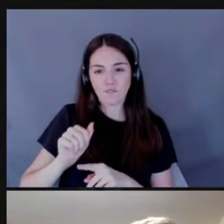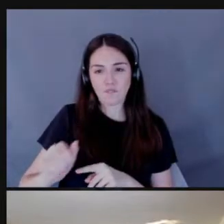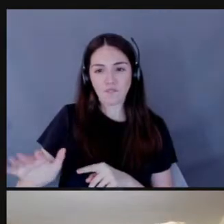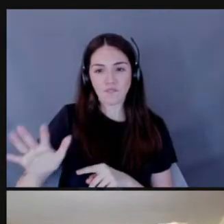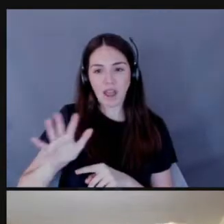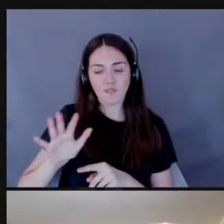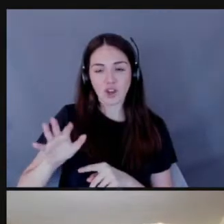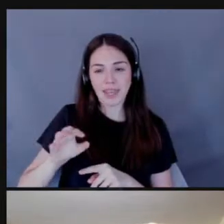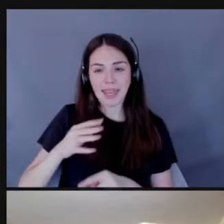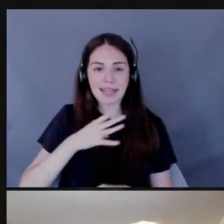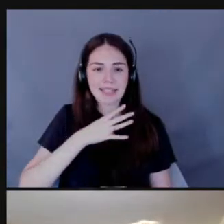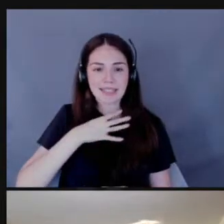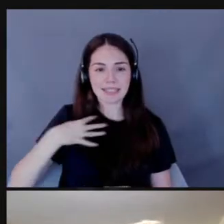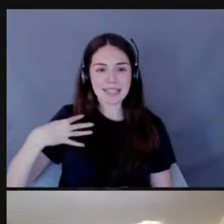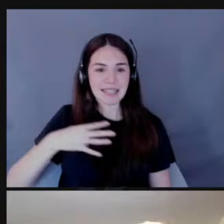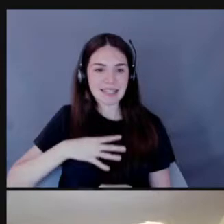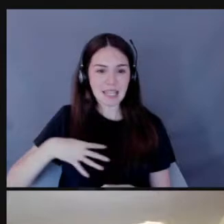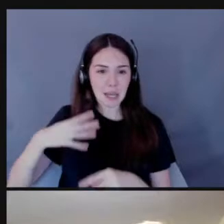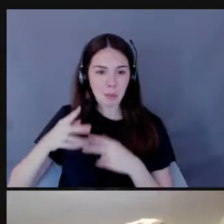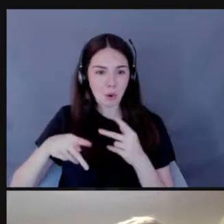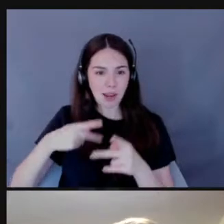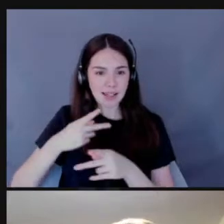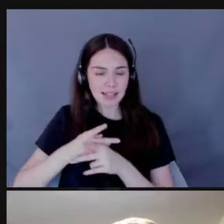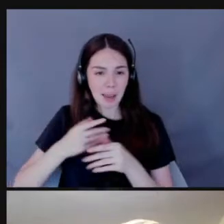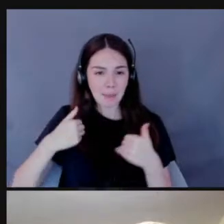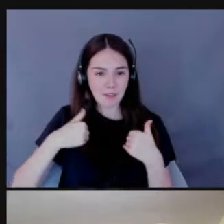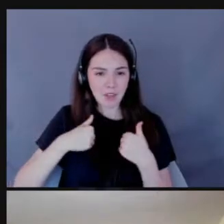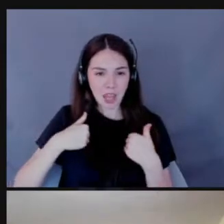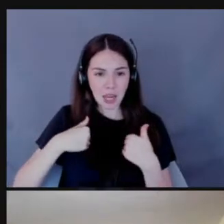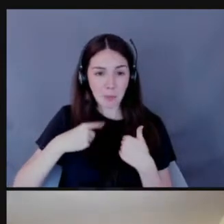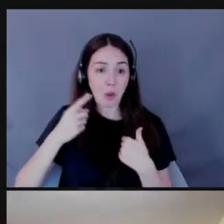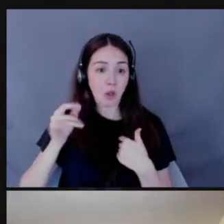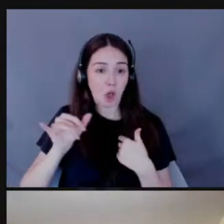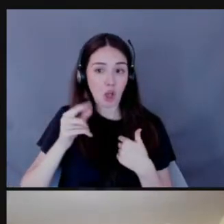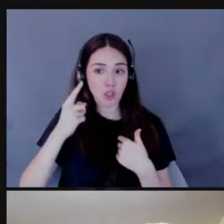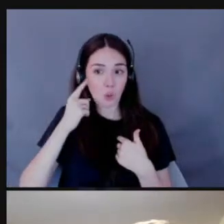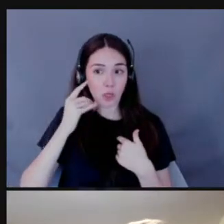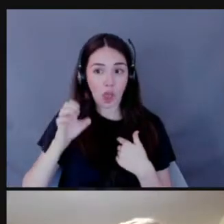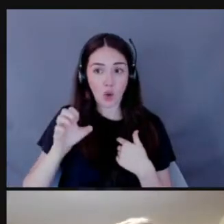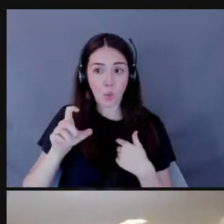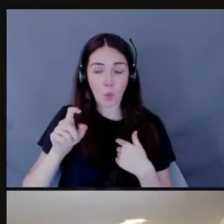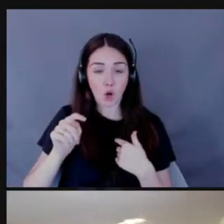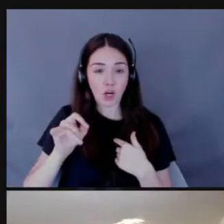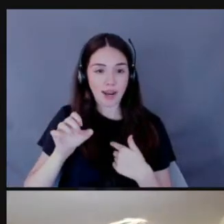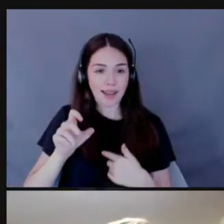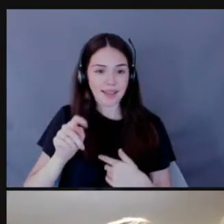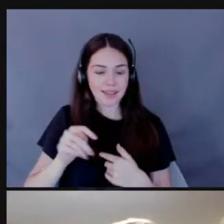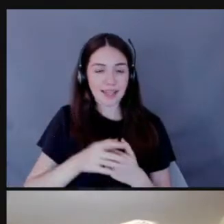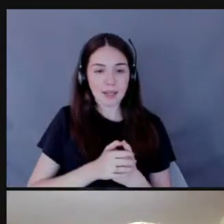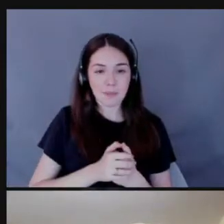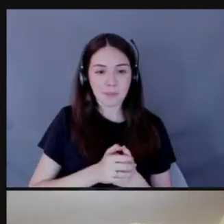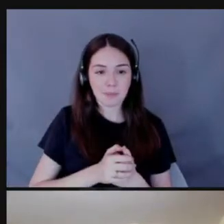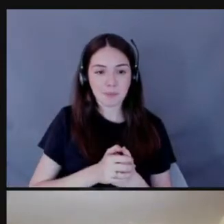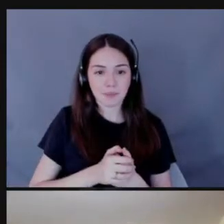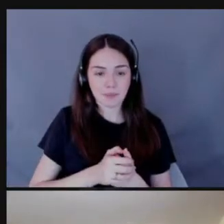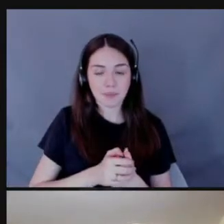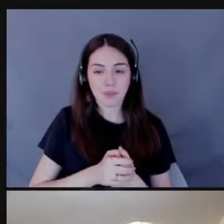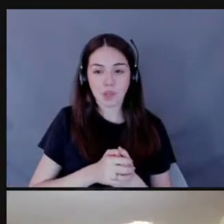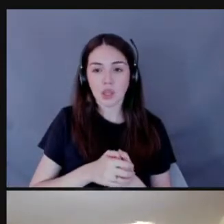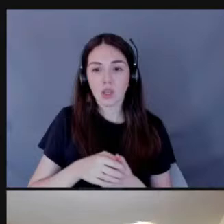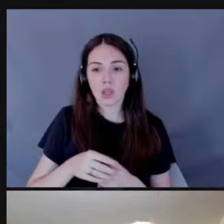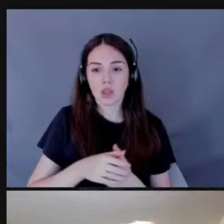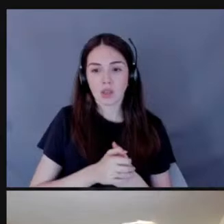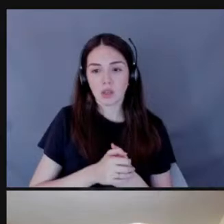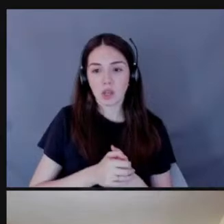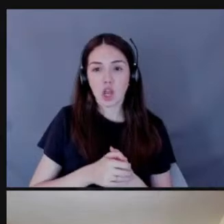animal that was thought extinct. So cryptozoology was certainly in the air, and it seemed to be